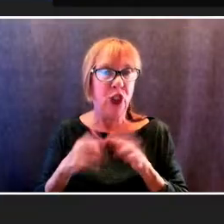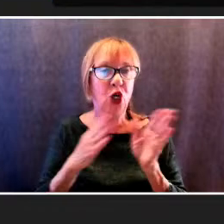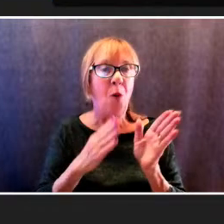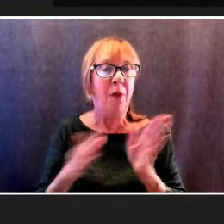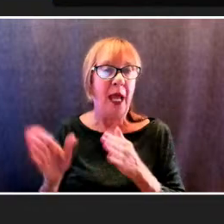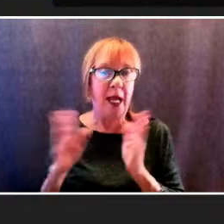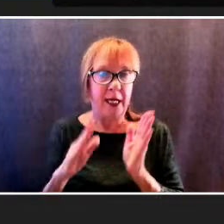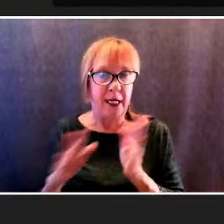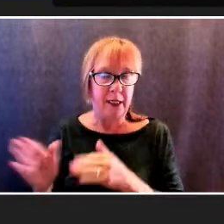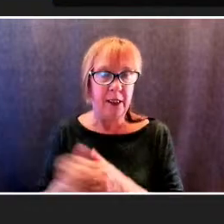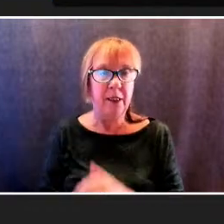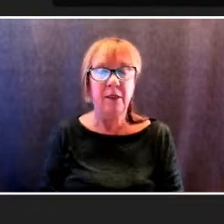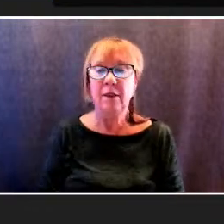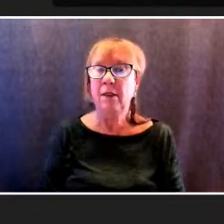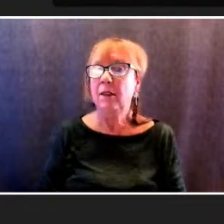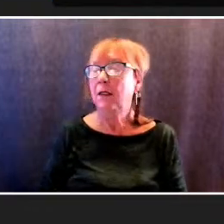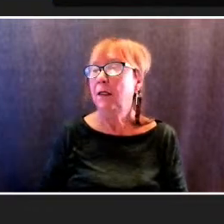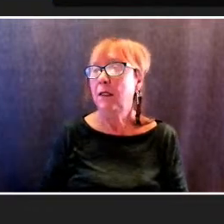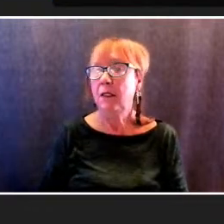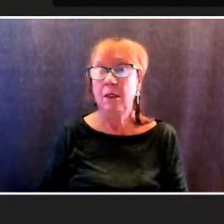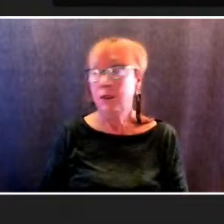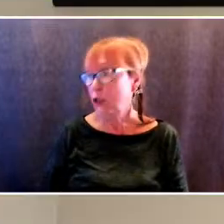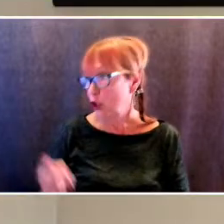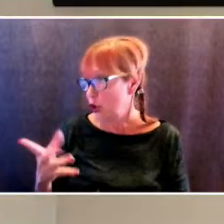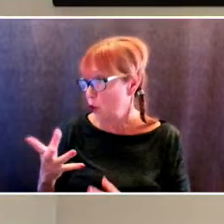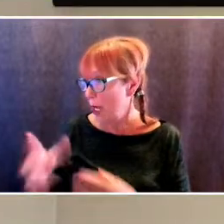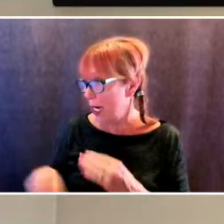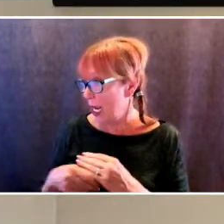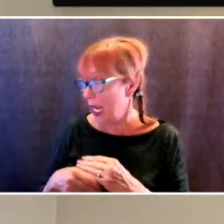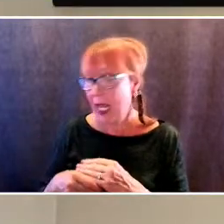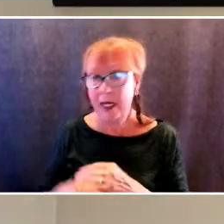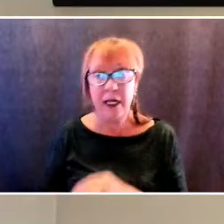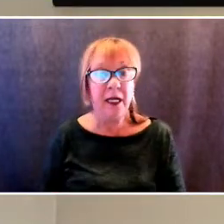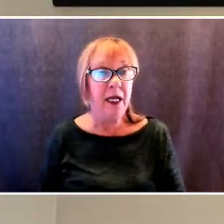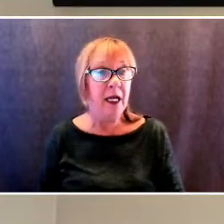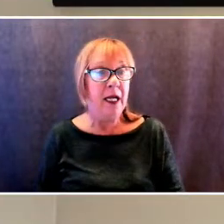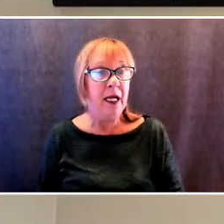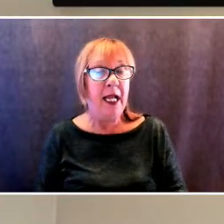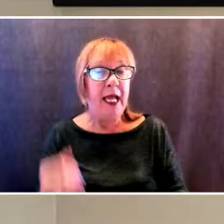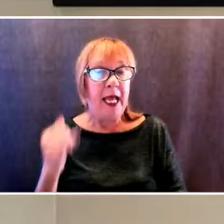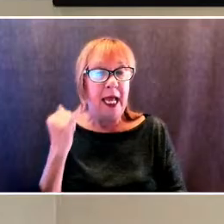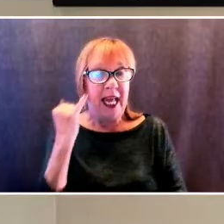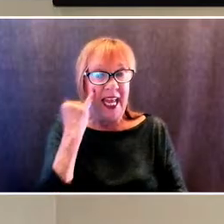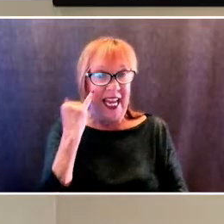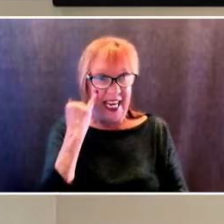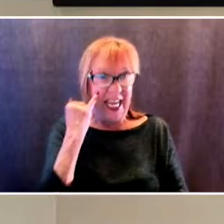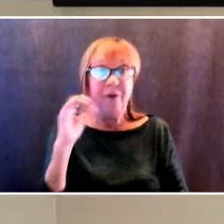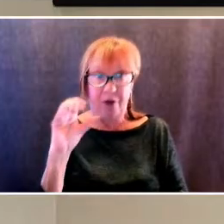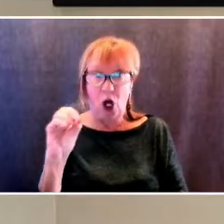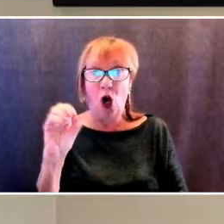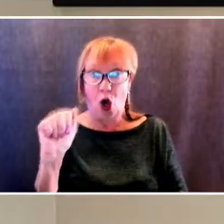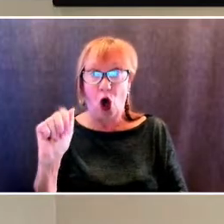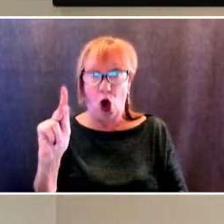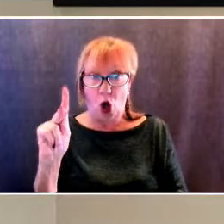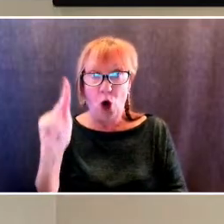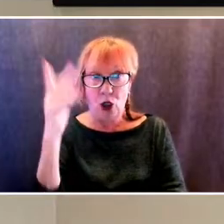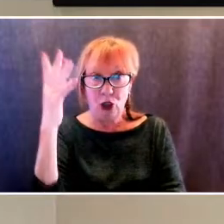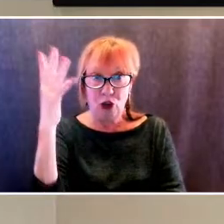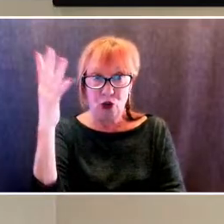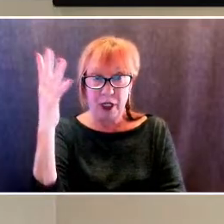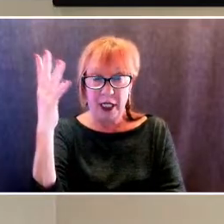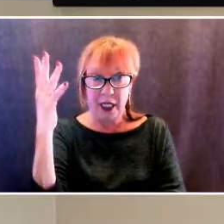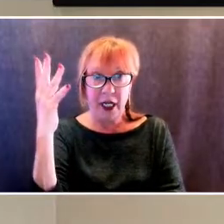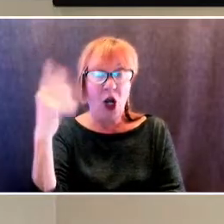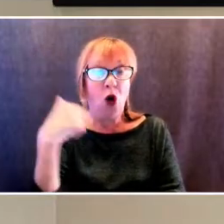Thank you. If you would like to add, go ahead. I was just going to say, if it is particularly an oak tree, we do ask